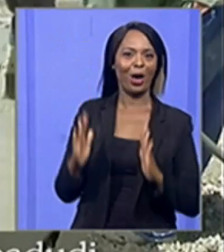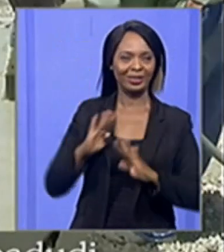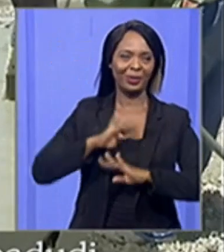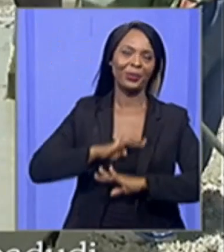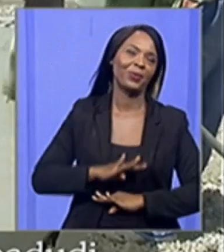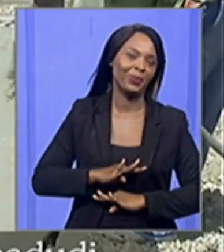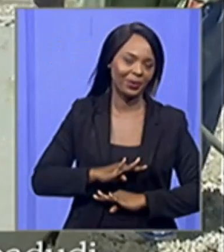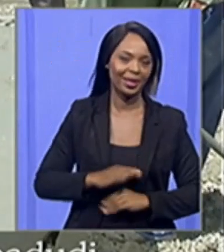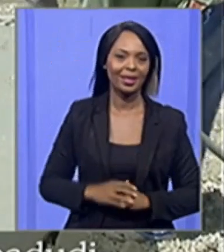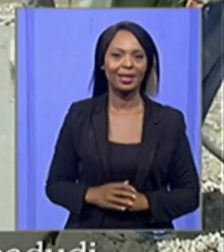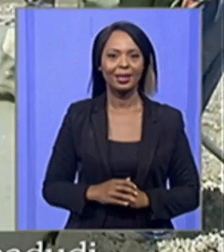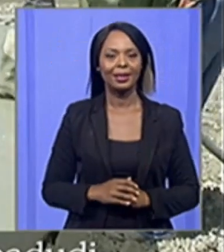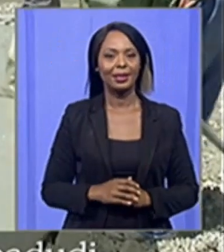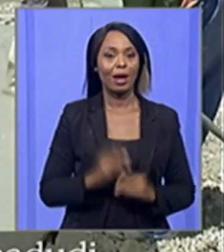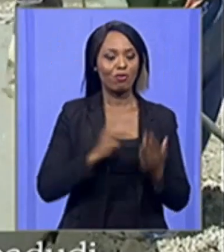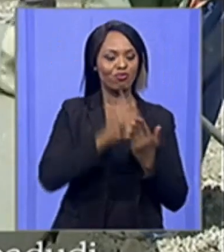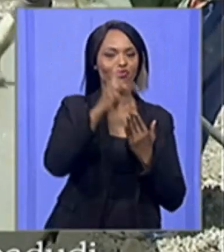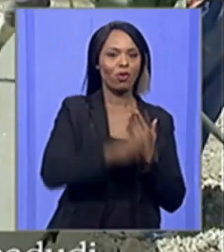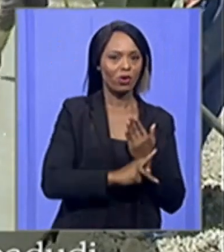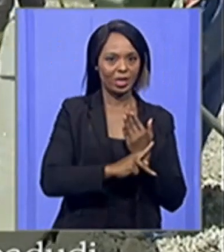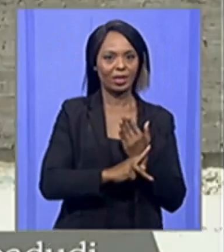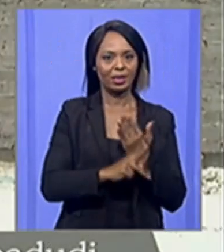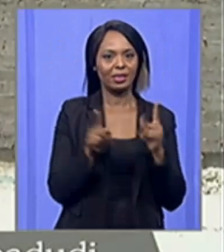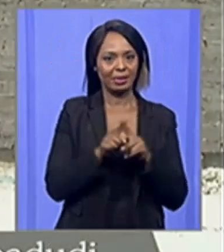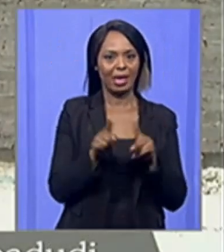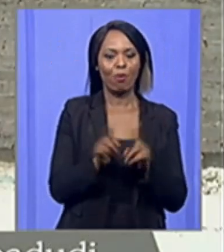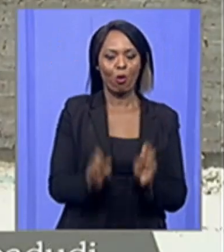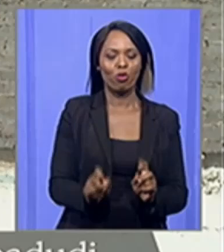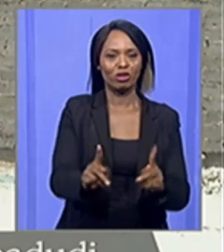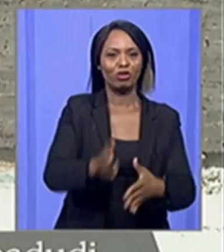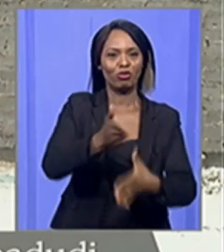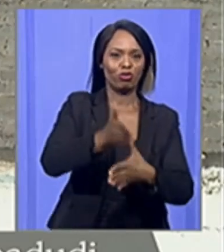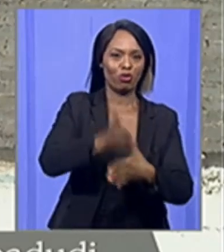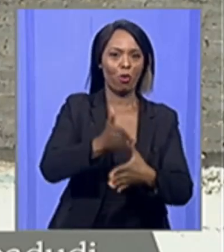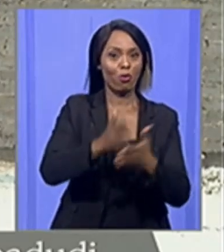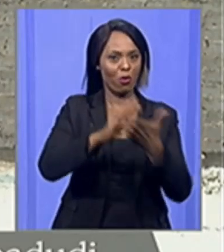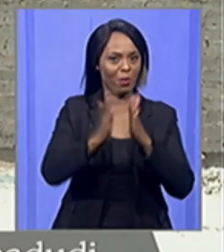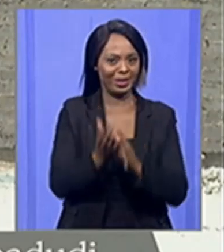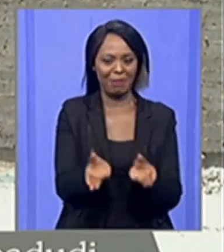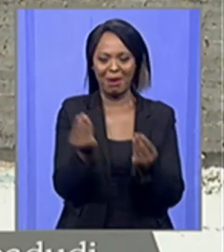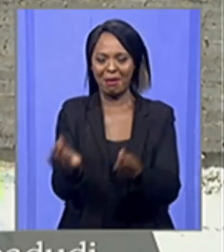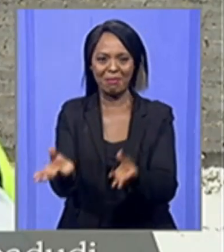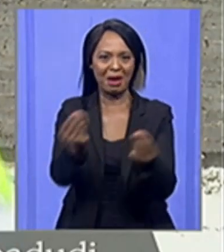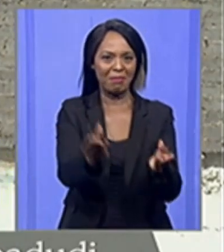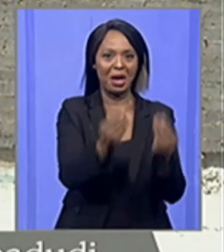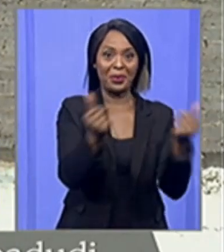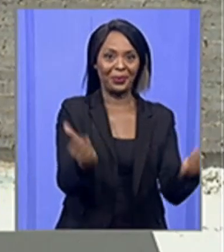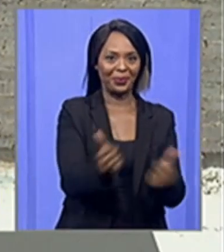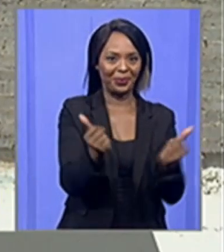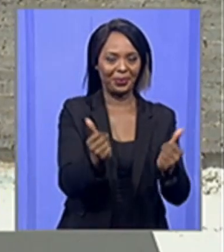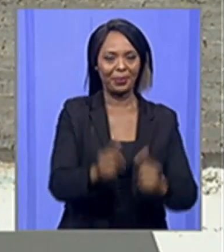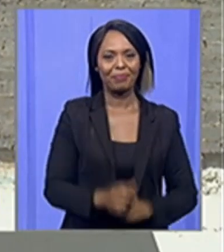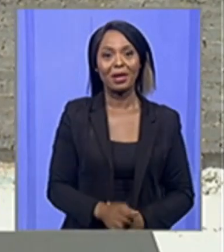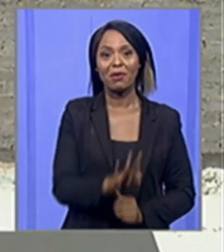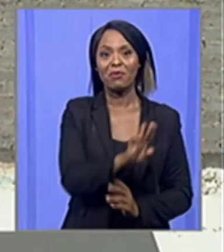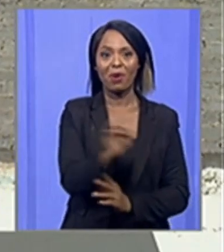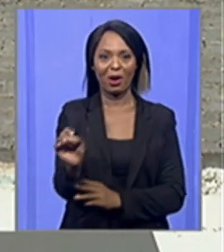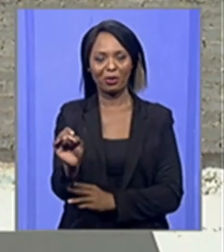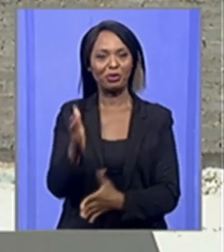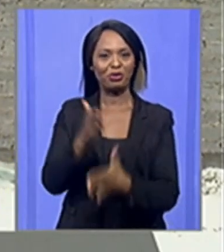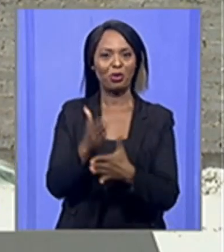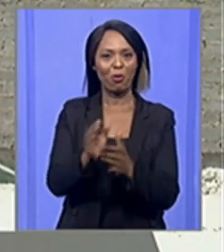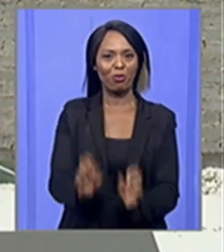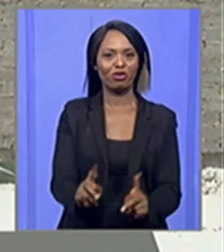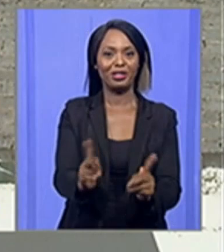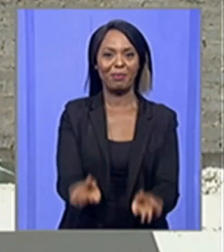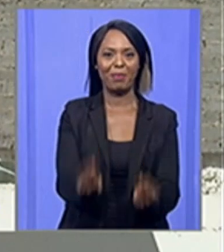e theile menyetla ya mesebetsi bakeng sa baahi. In terms of mmereko re creatile 400 jobs mo siteng and